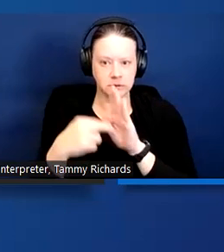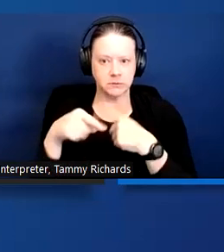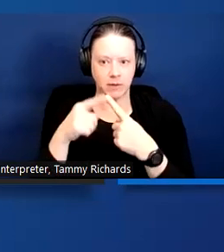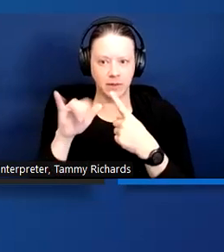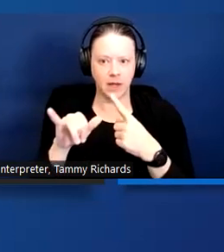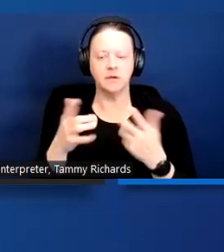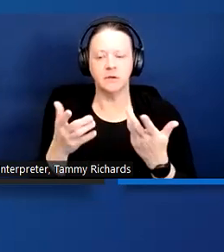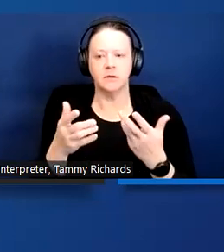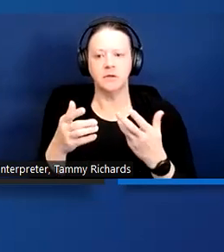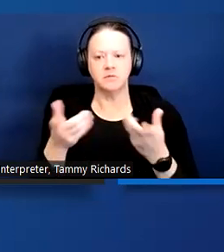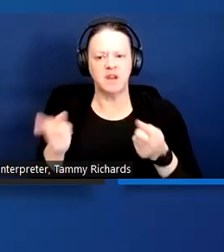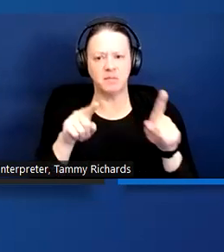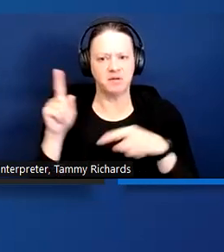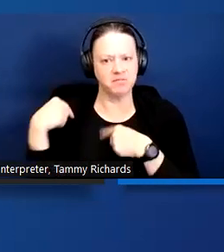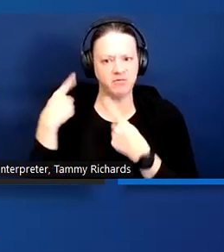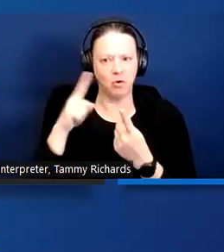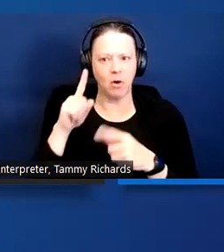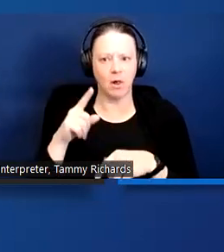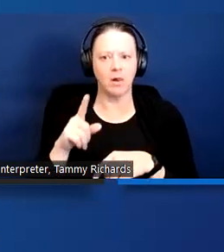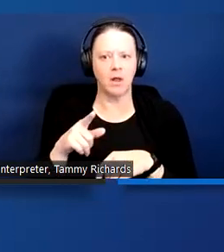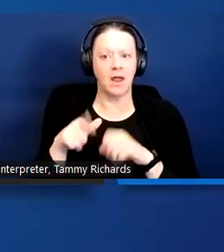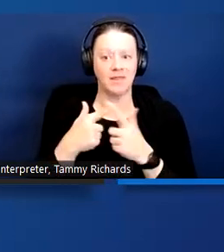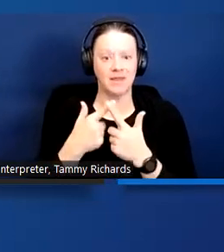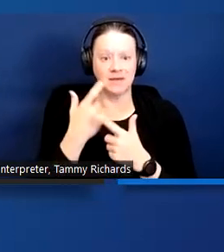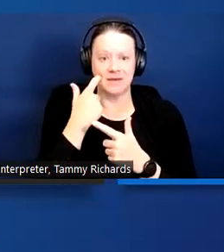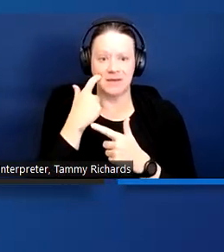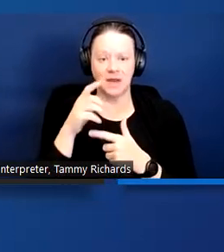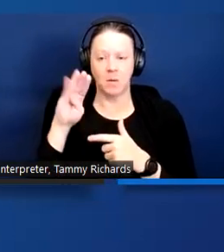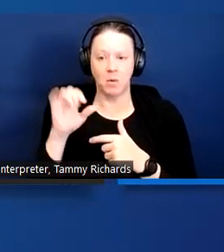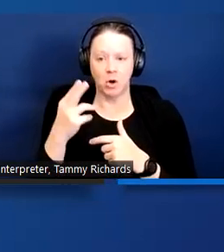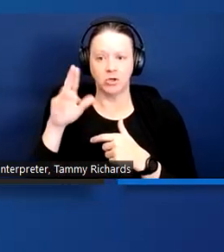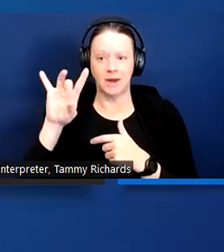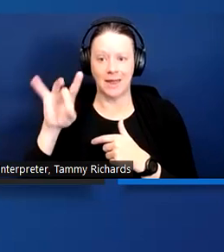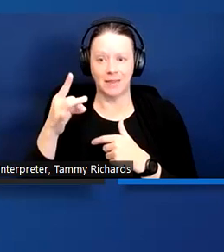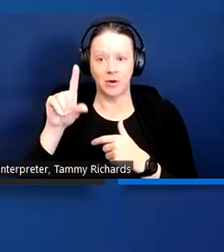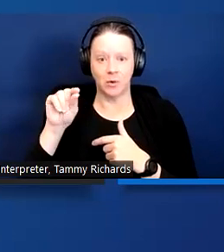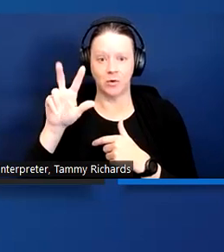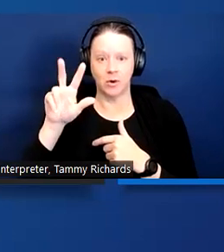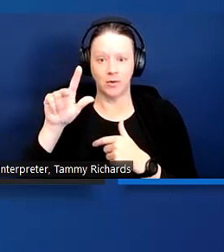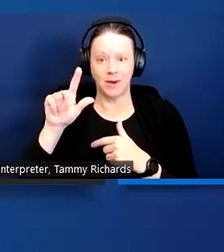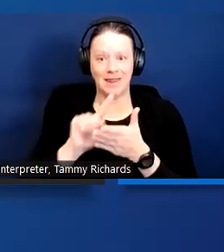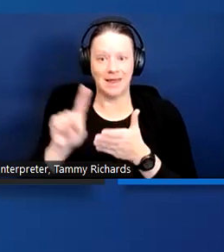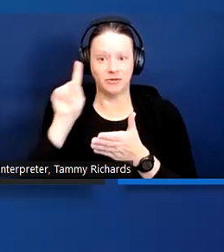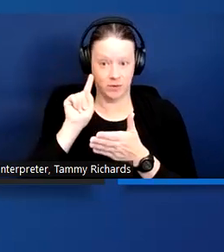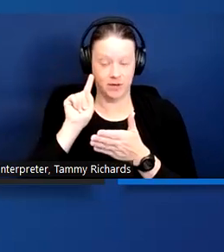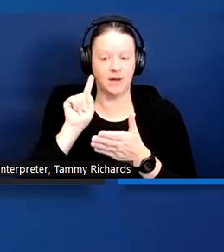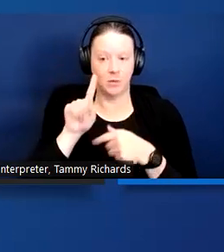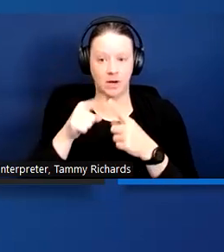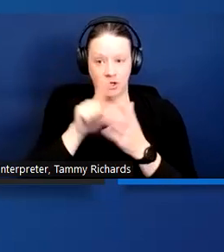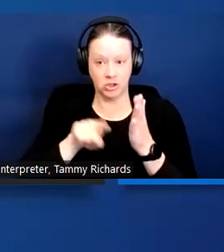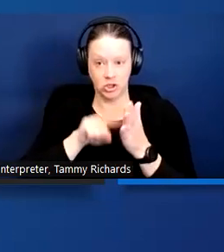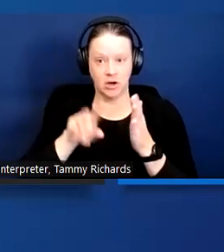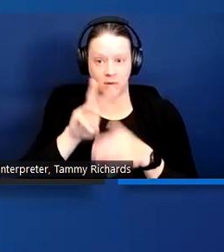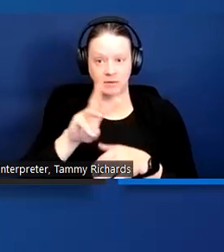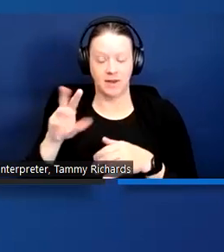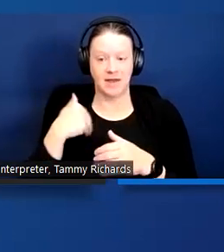while. And as of March 8, 2023, so last week when I checked the website, there are 97